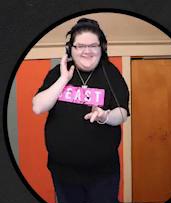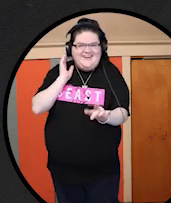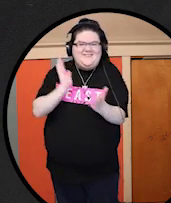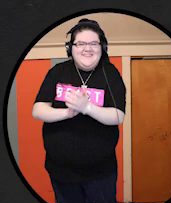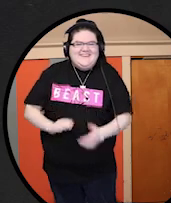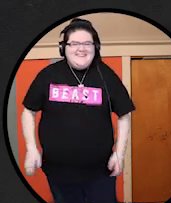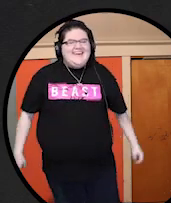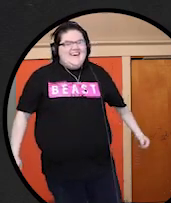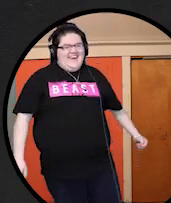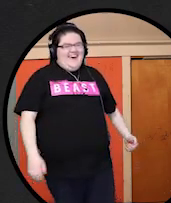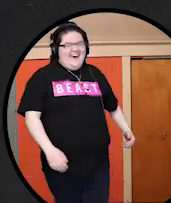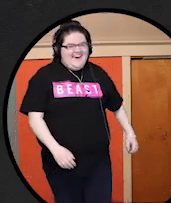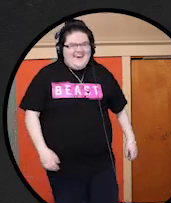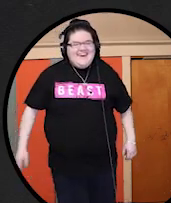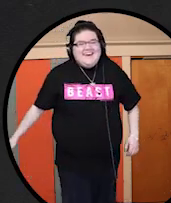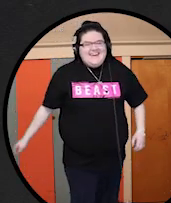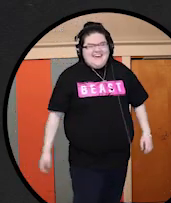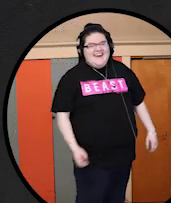crashed yet,